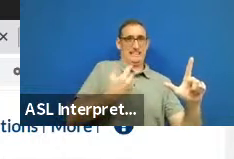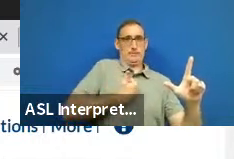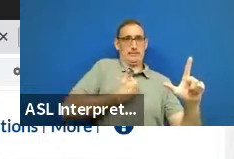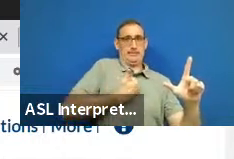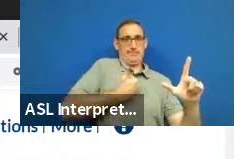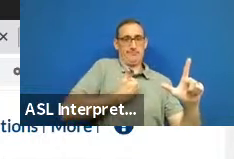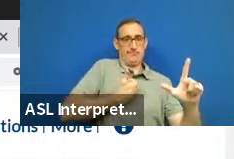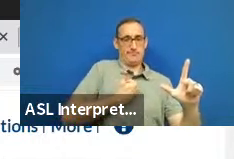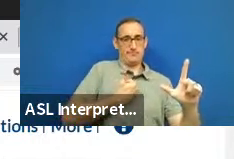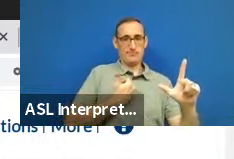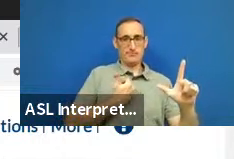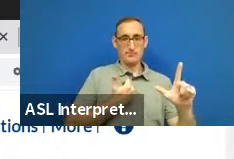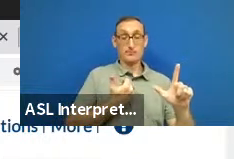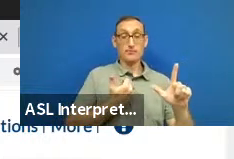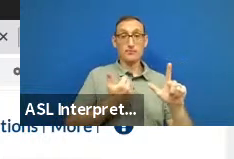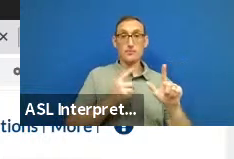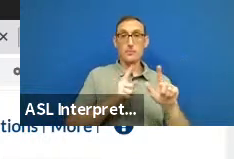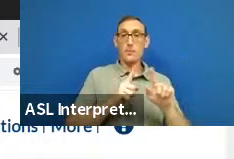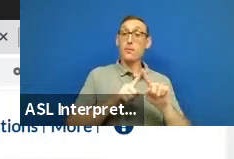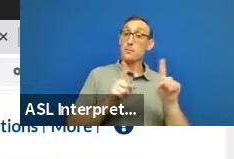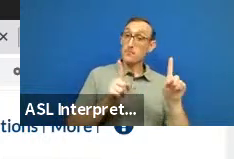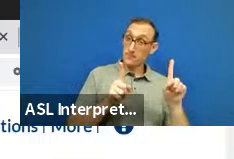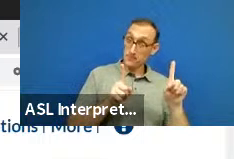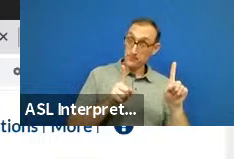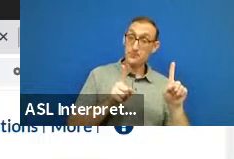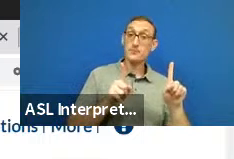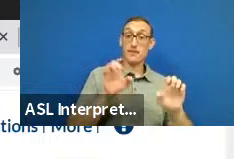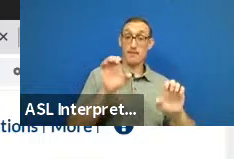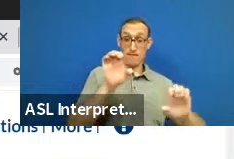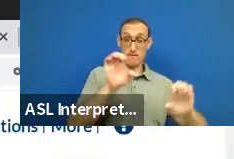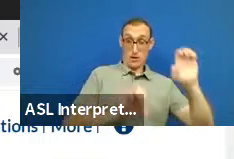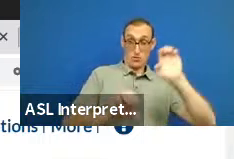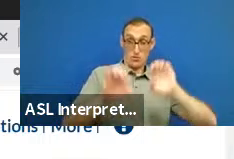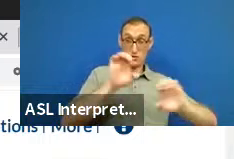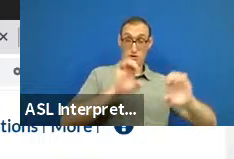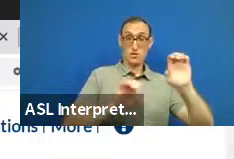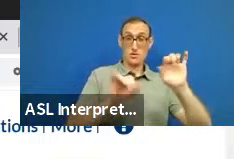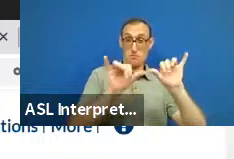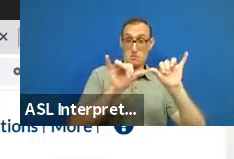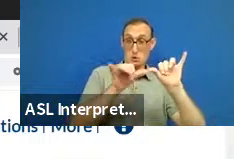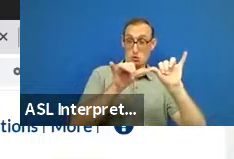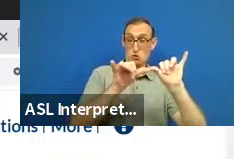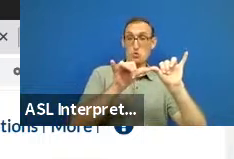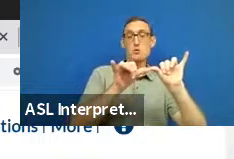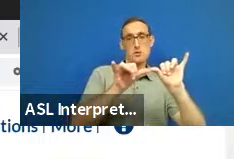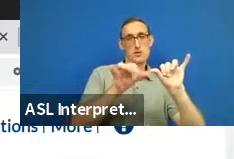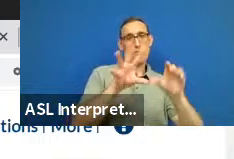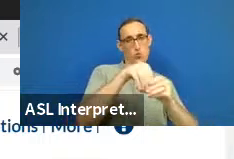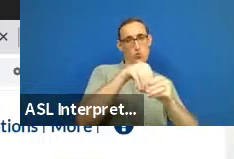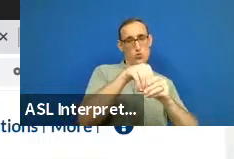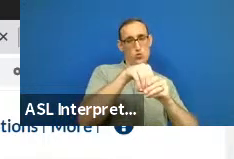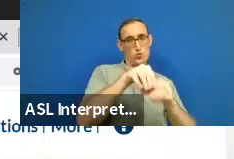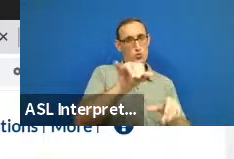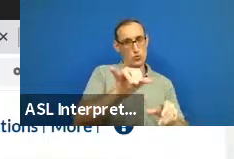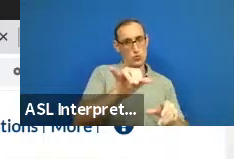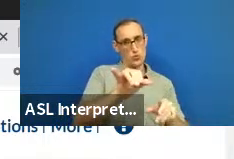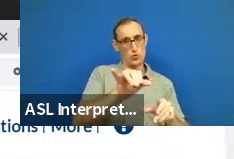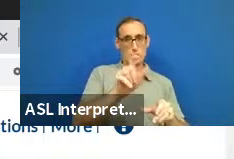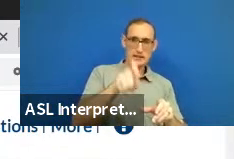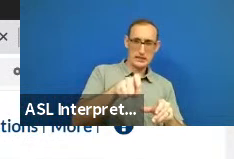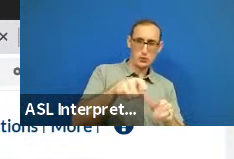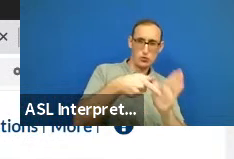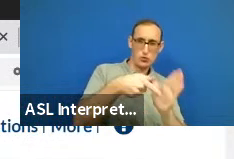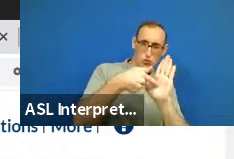evaluation measures is really what needs to be in these as well. So some way to evaluate whether you've been successful